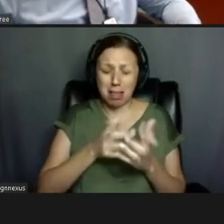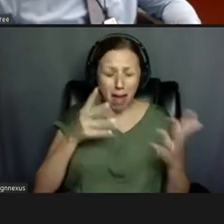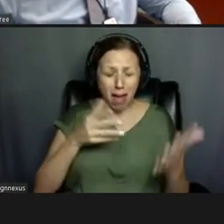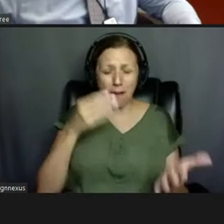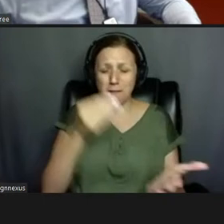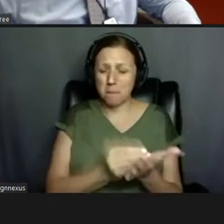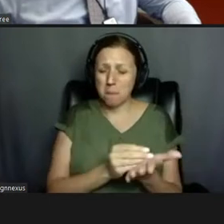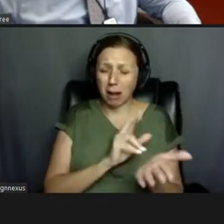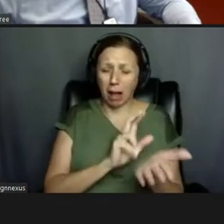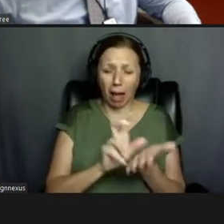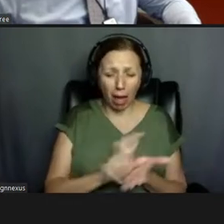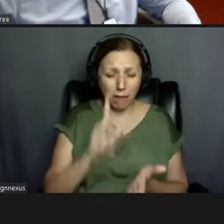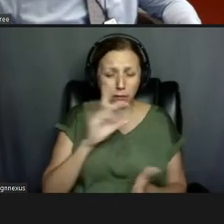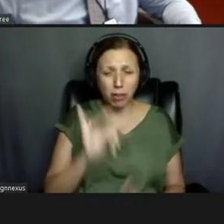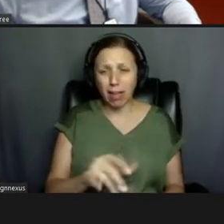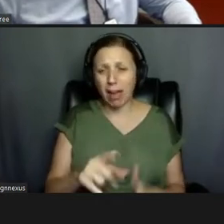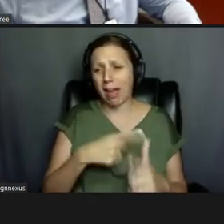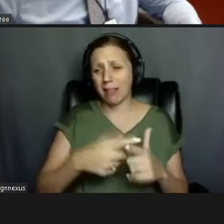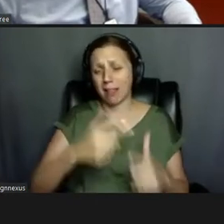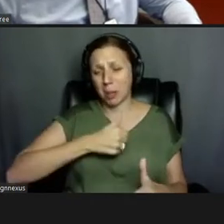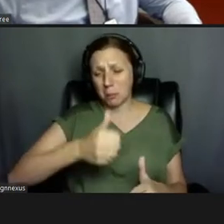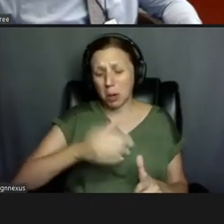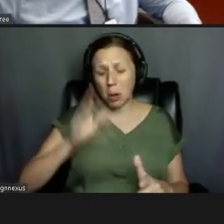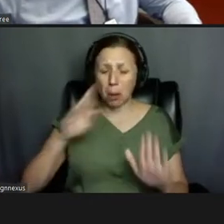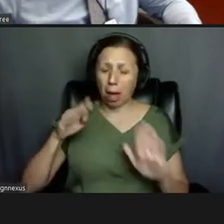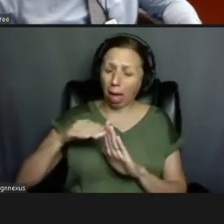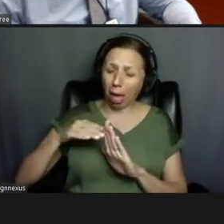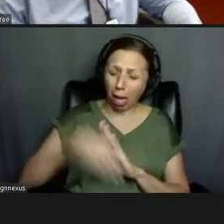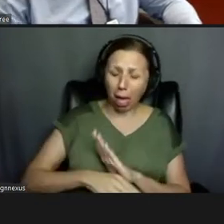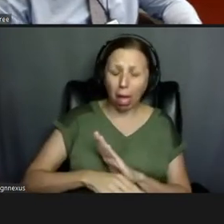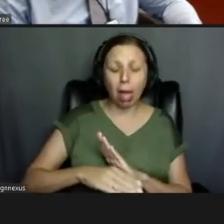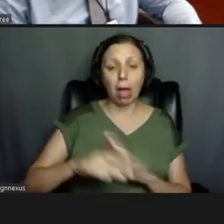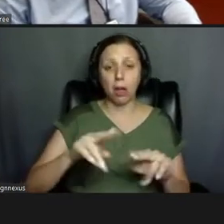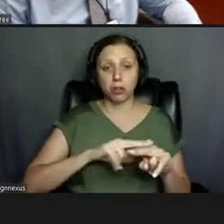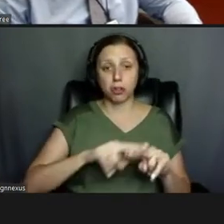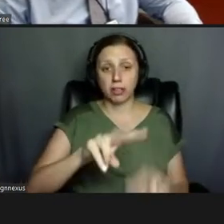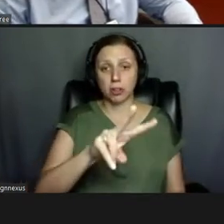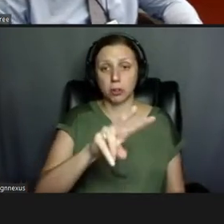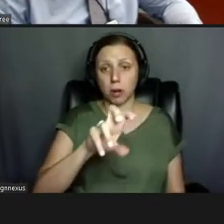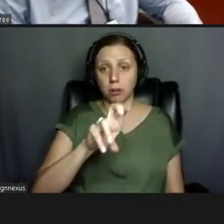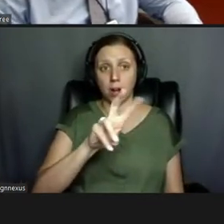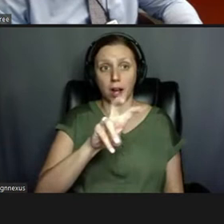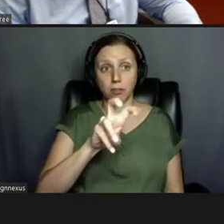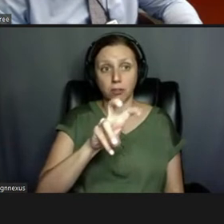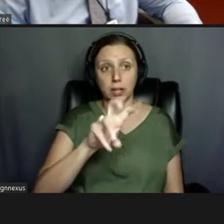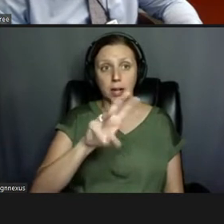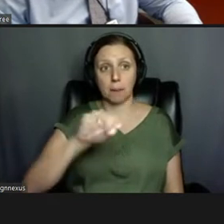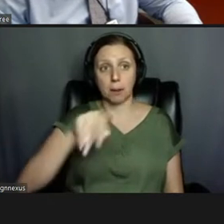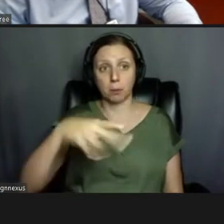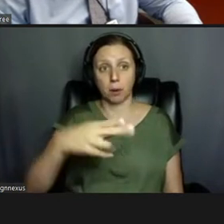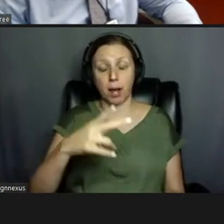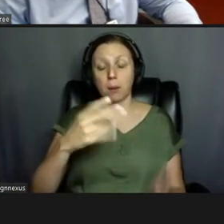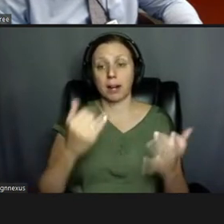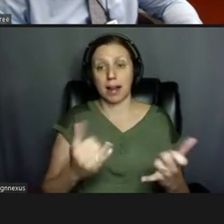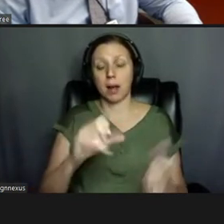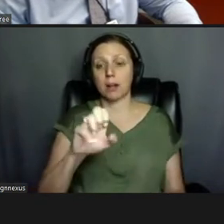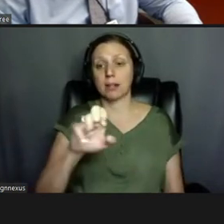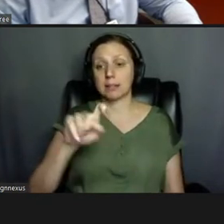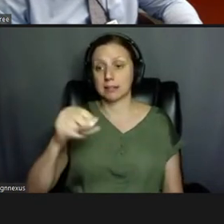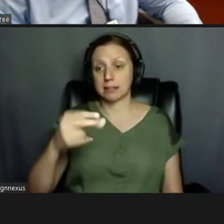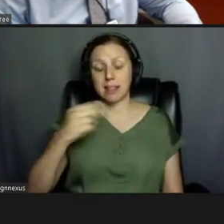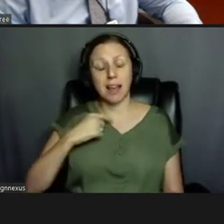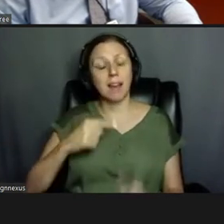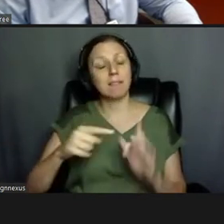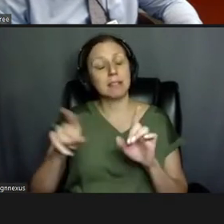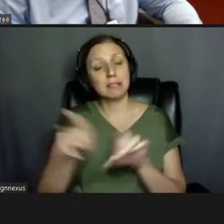would get significantly worse. I mean, there are trains that go over 200 miles per hour these days. Seth, the previous speaker, actually used a very similar example to what